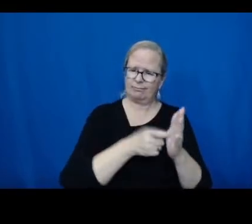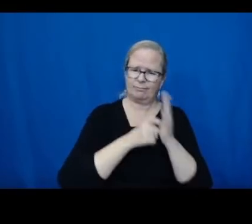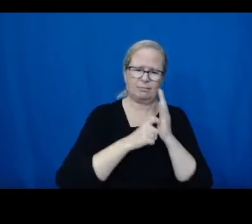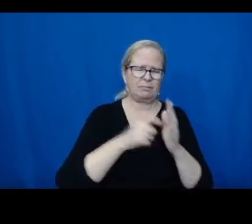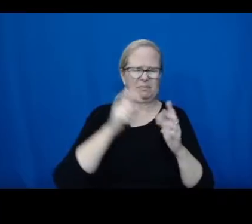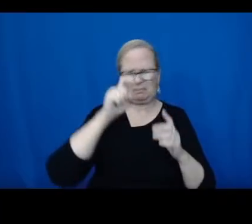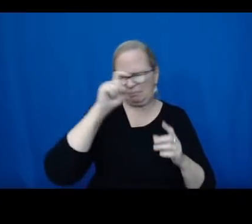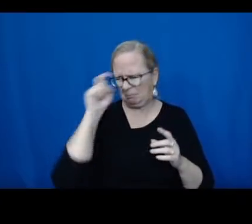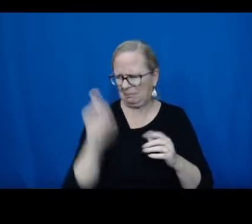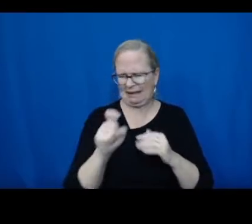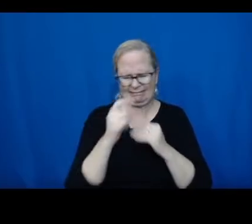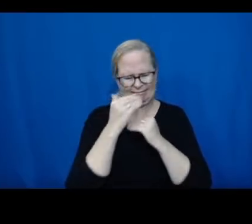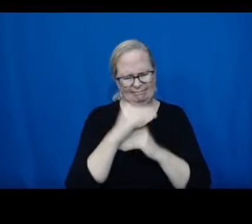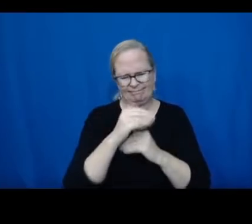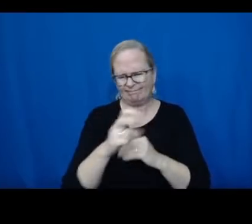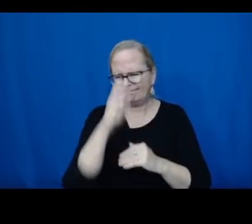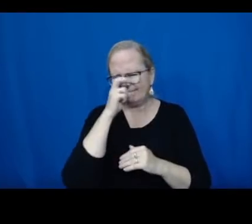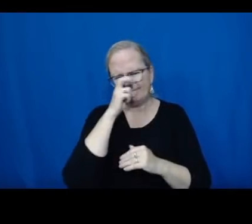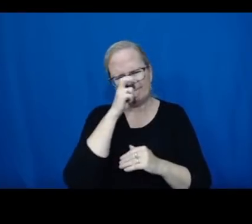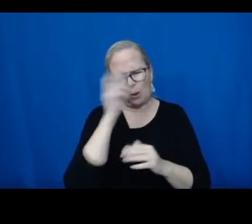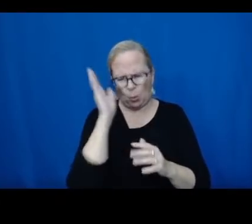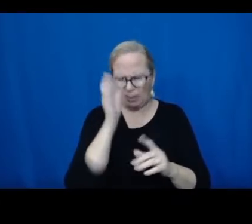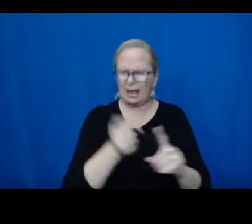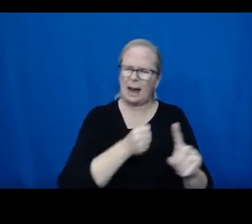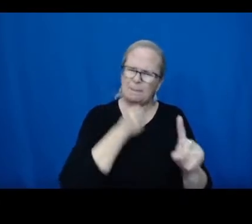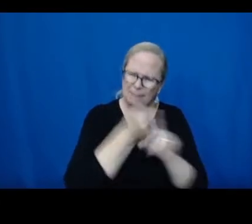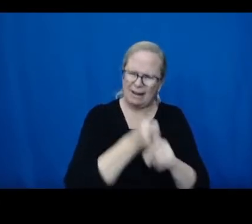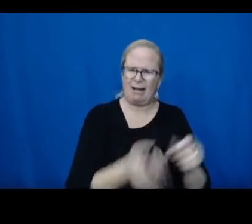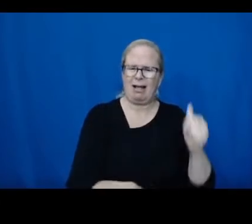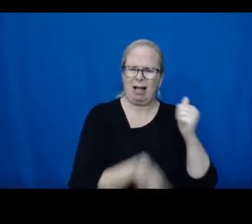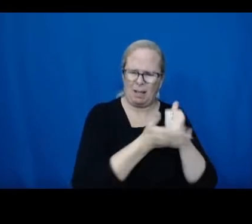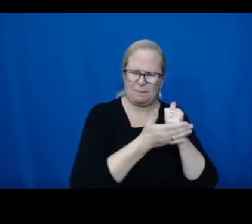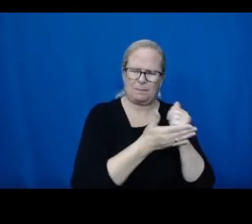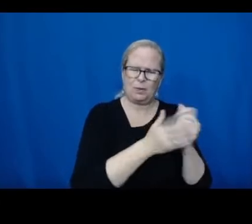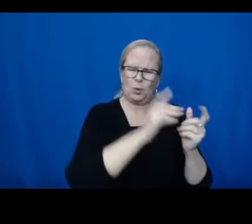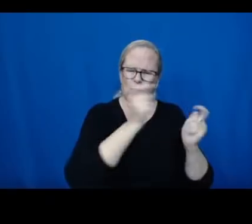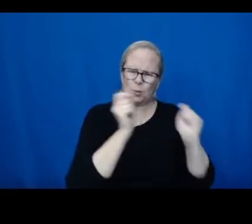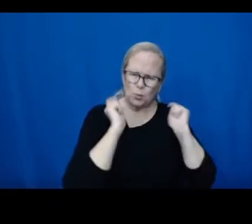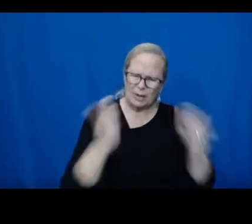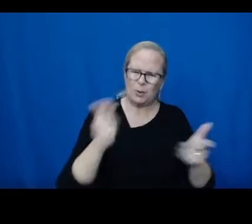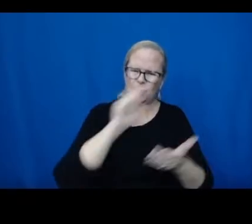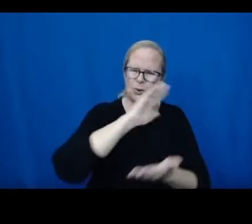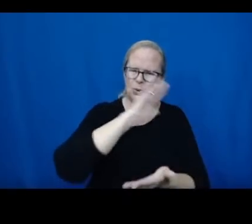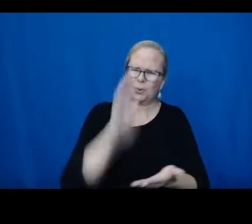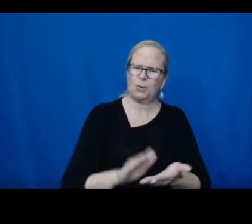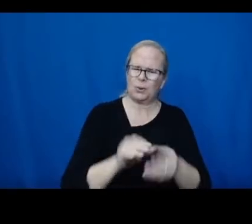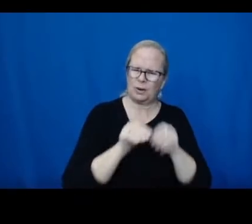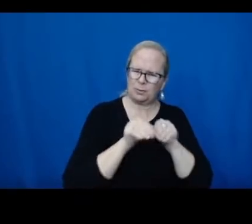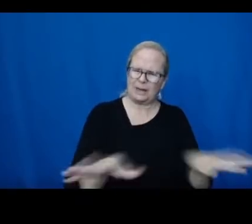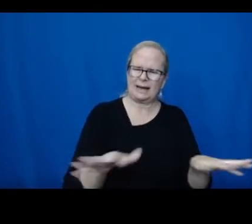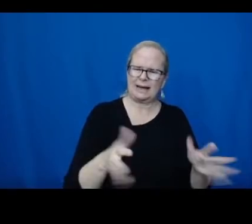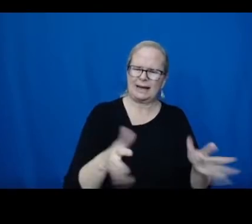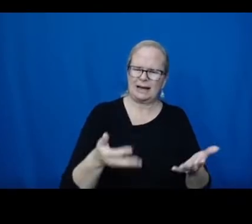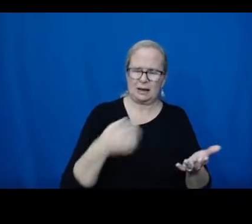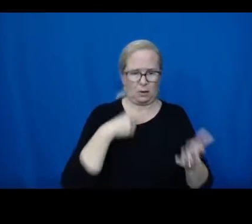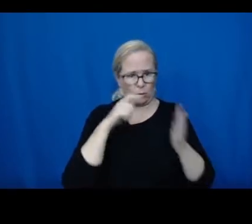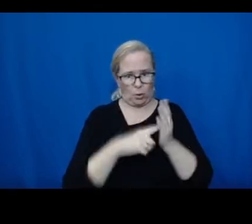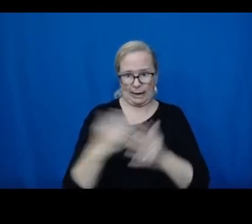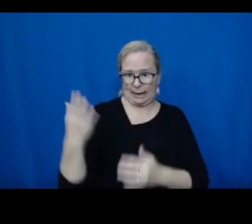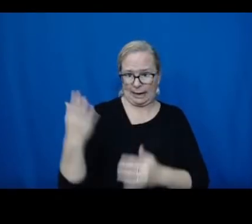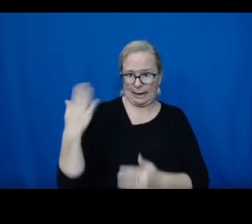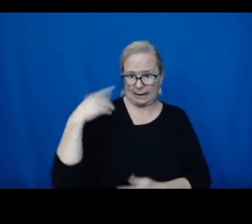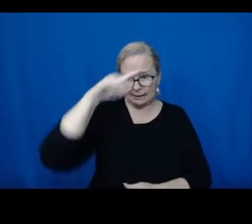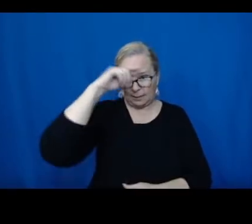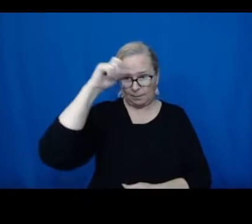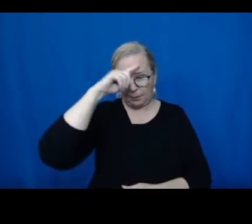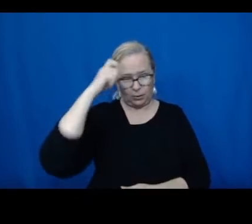look back to this summer, where our paths diverged for once, around August 7th, there was a decision made in